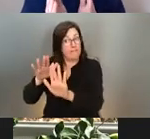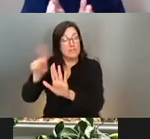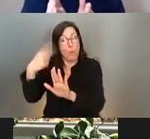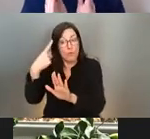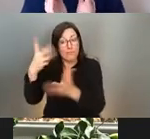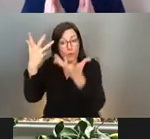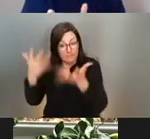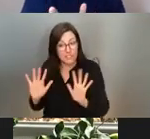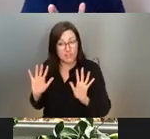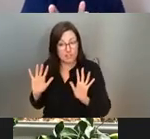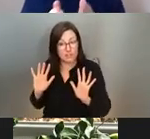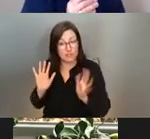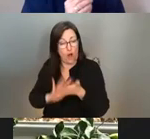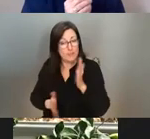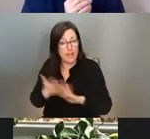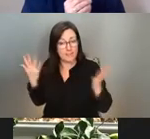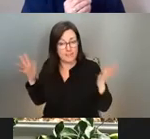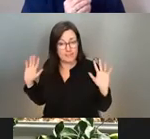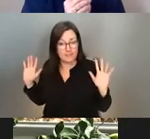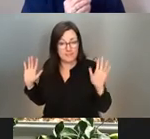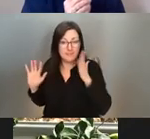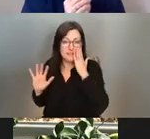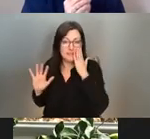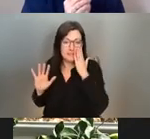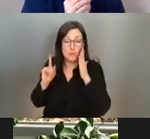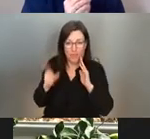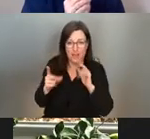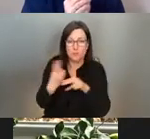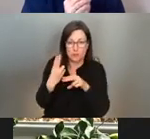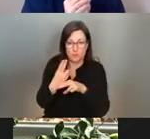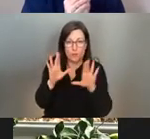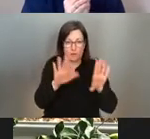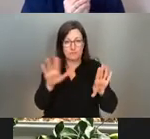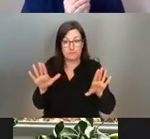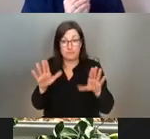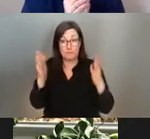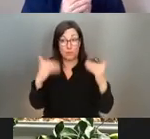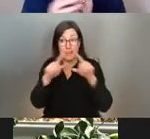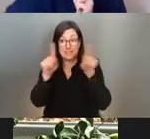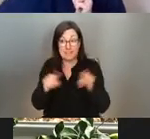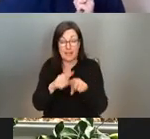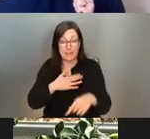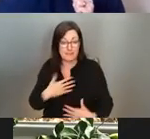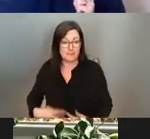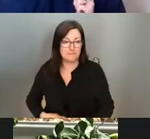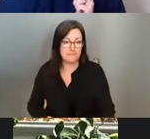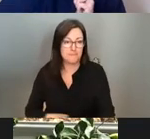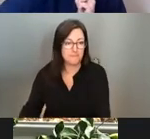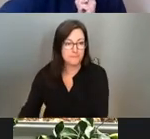all done, that finished aspect of their time, their calendar. Next slide, please.